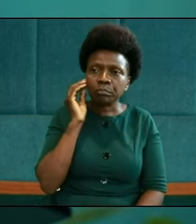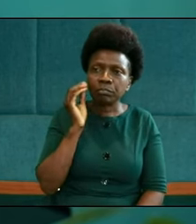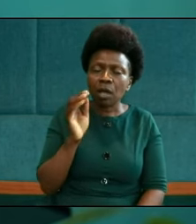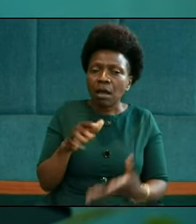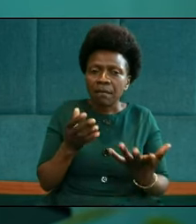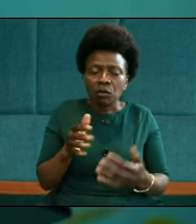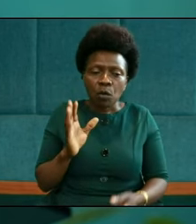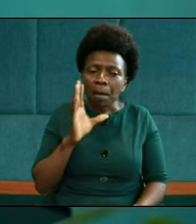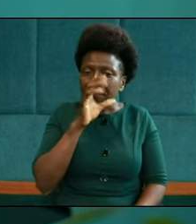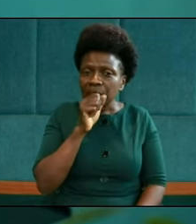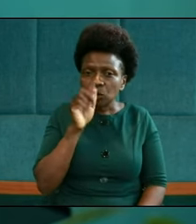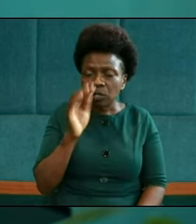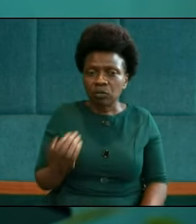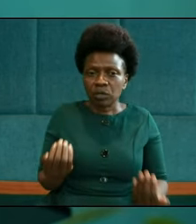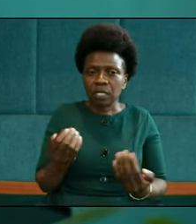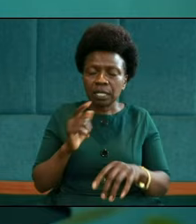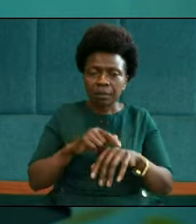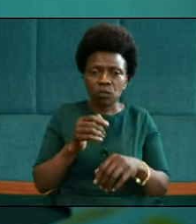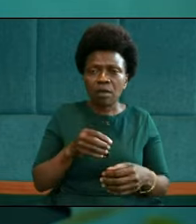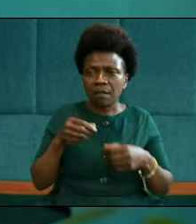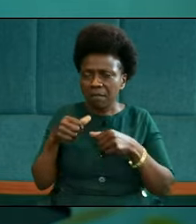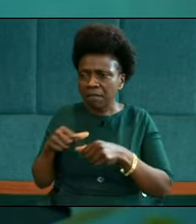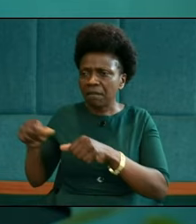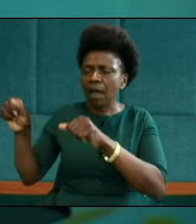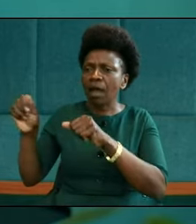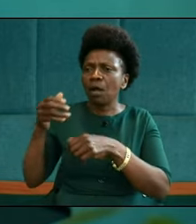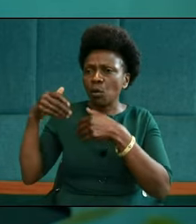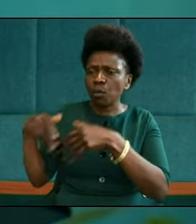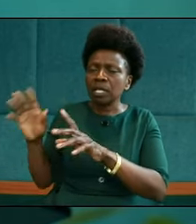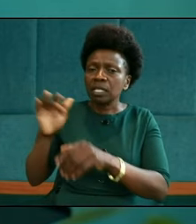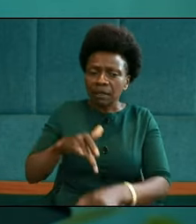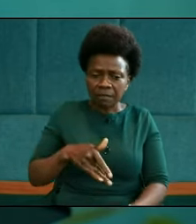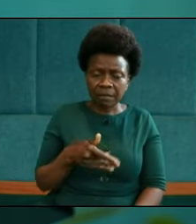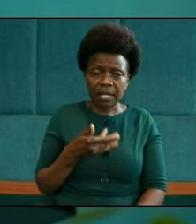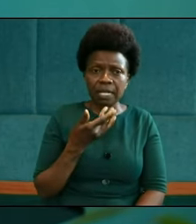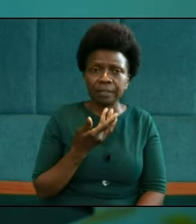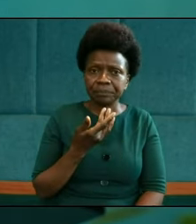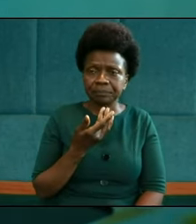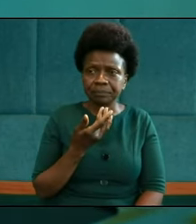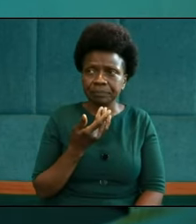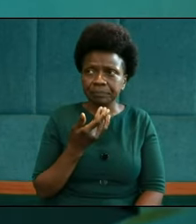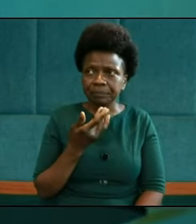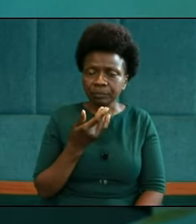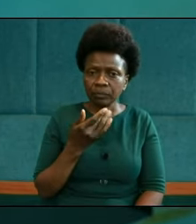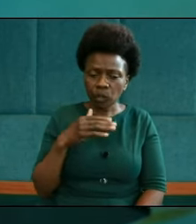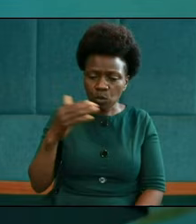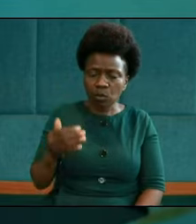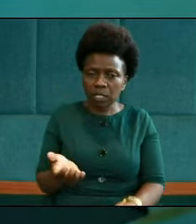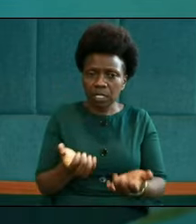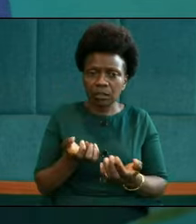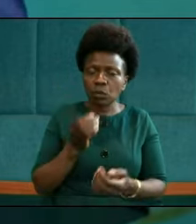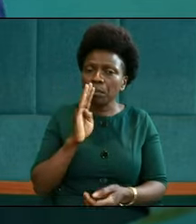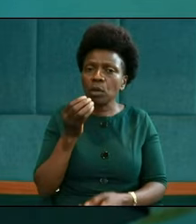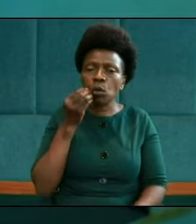missed your children when you are far away. That is the feeling of home. We always need to be